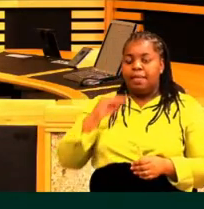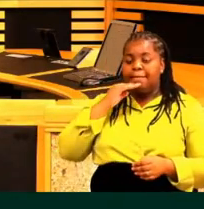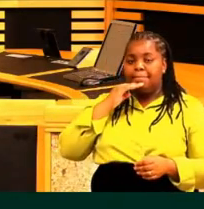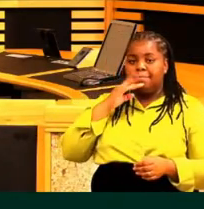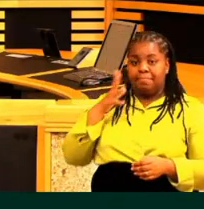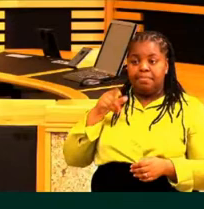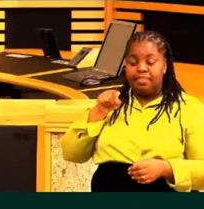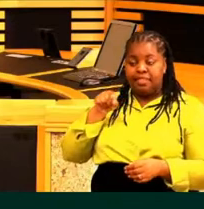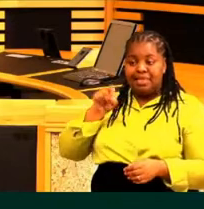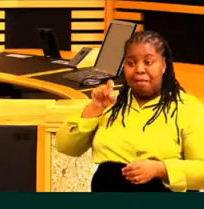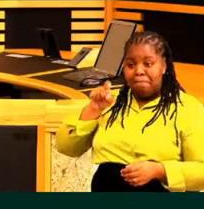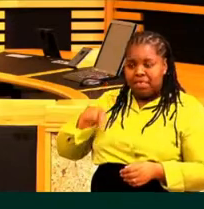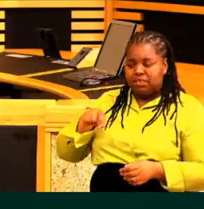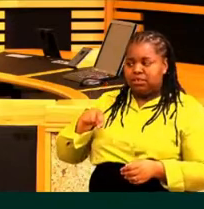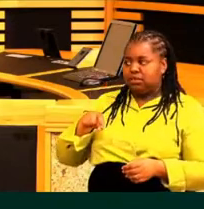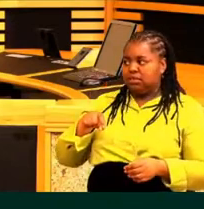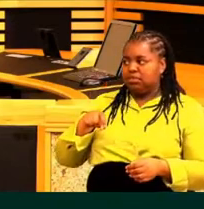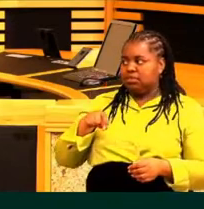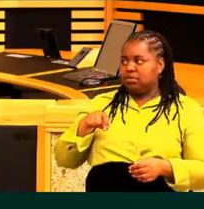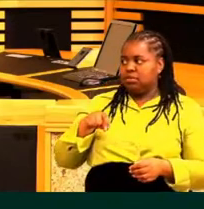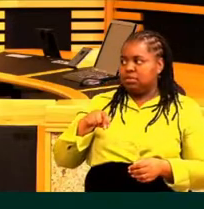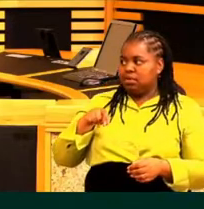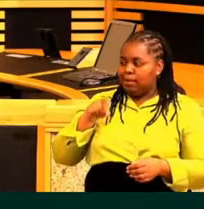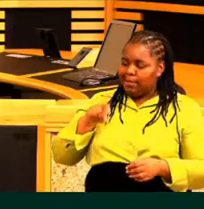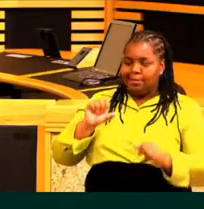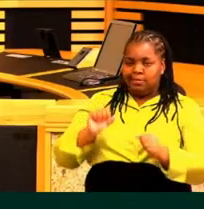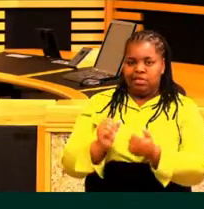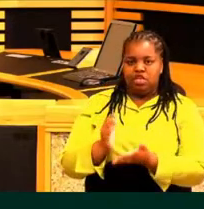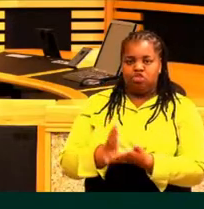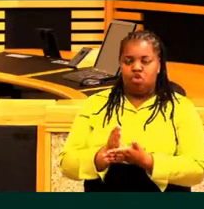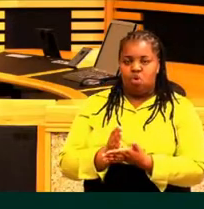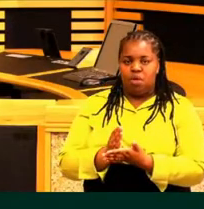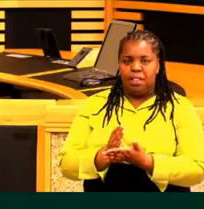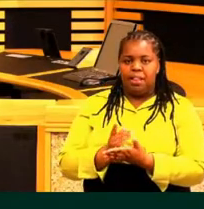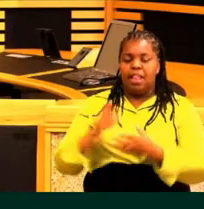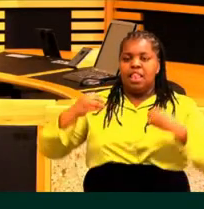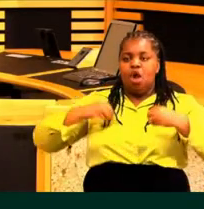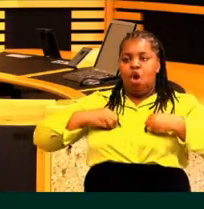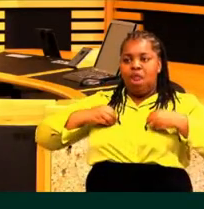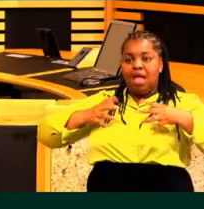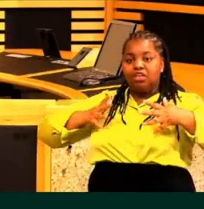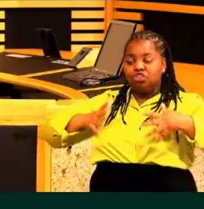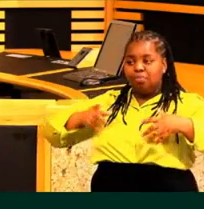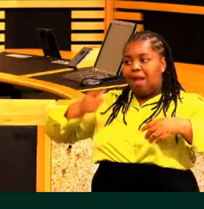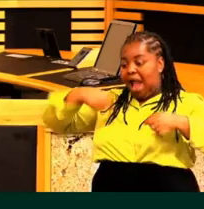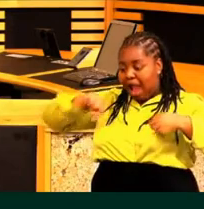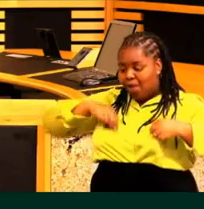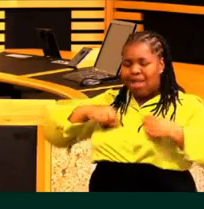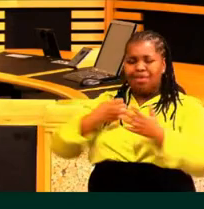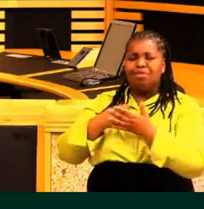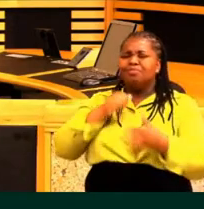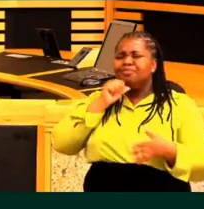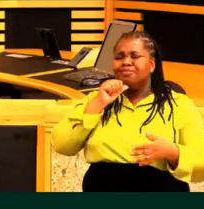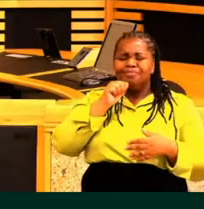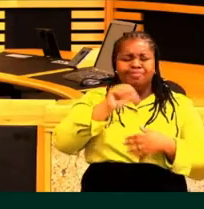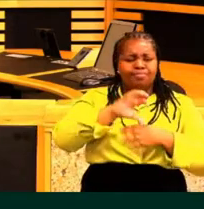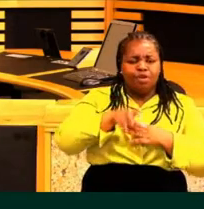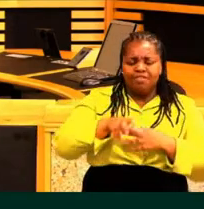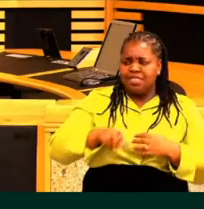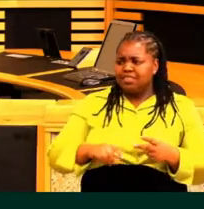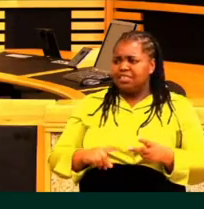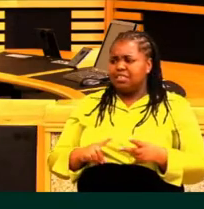necessary we have to make sure that the ownership patterns of our economy whether in the province